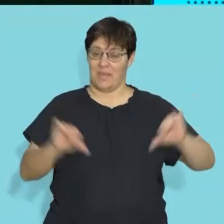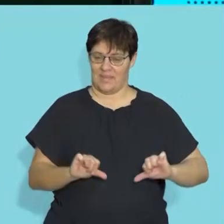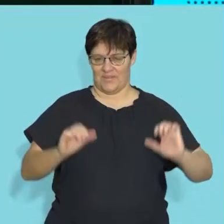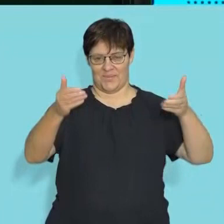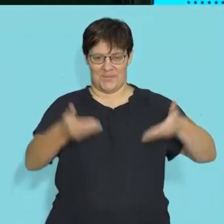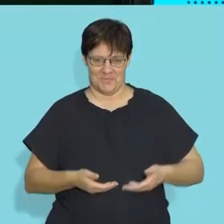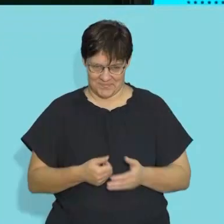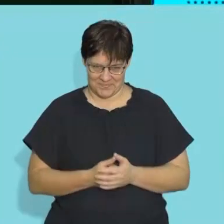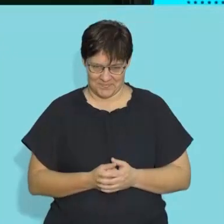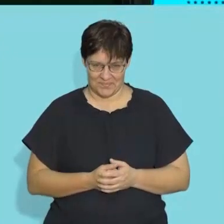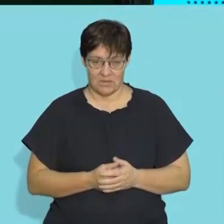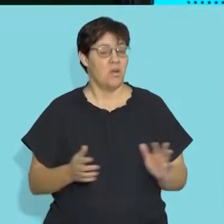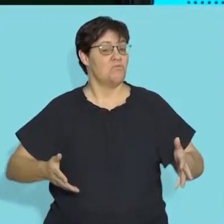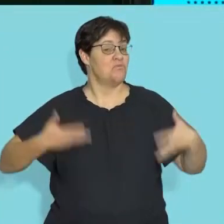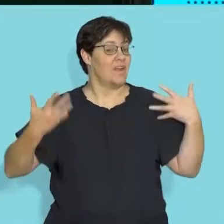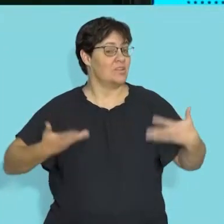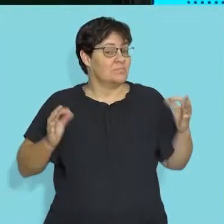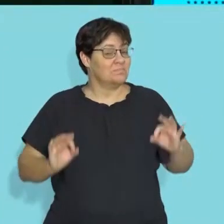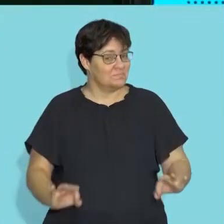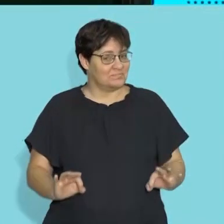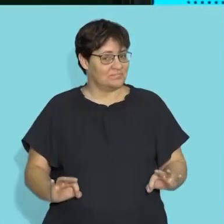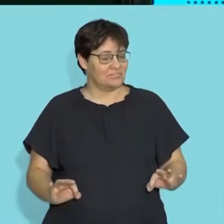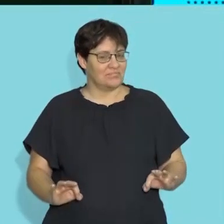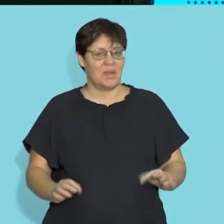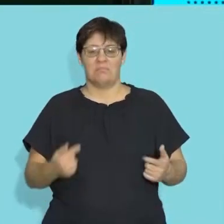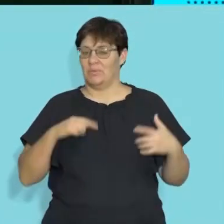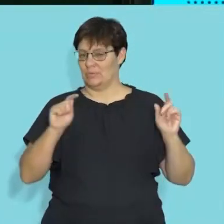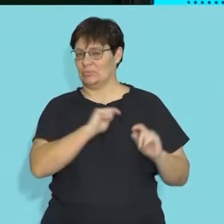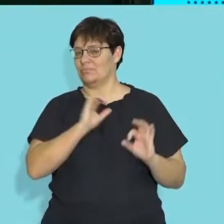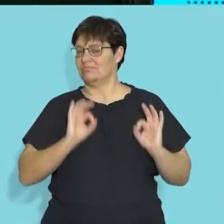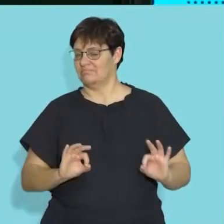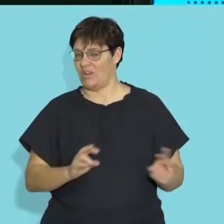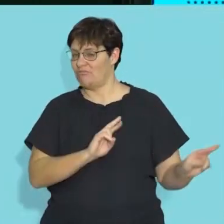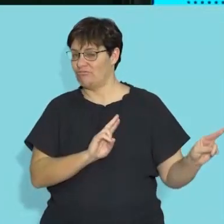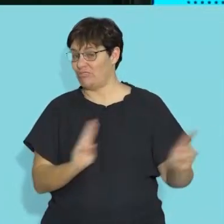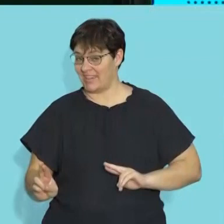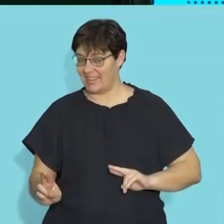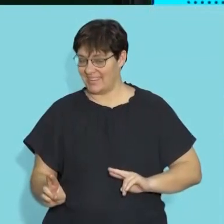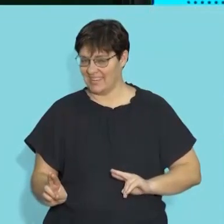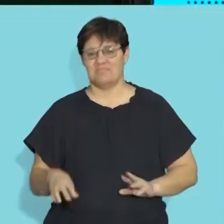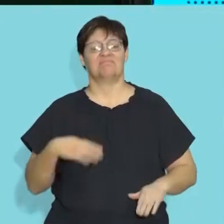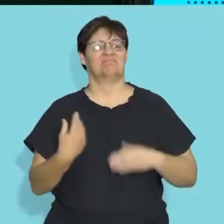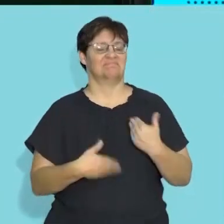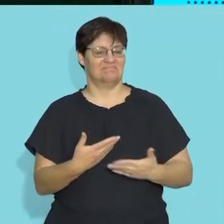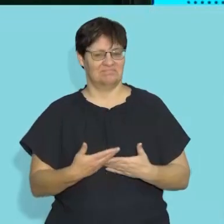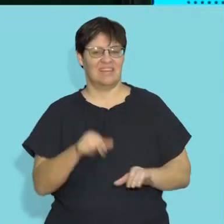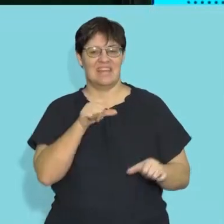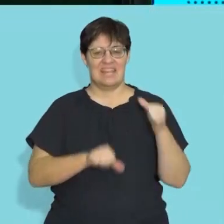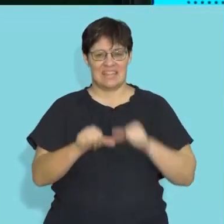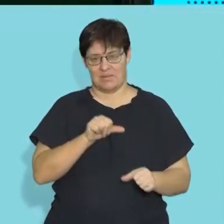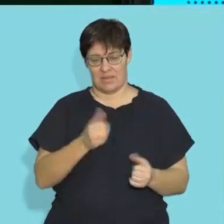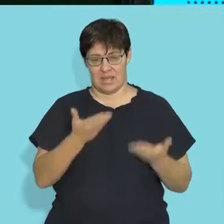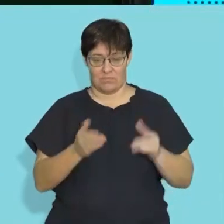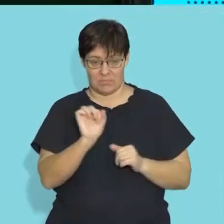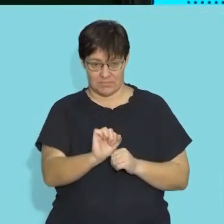Welcome back. I hope we are all refreshed. I certainly am. And I hope you are ready to go on with